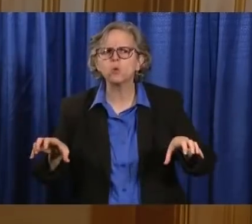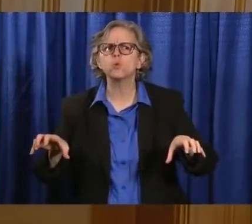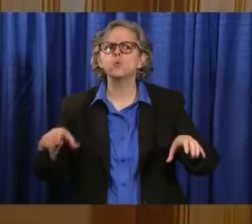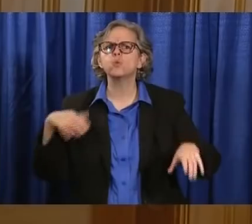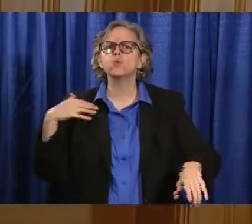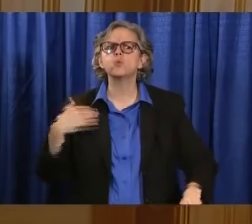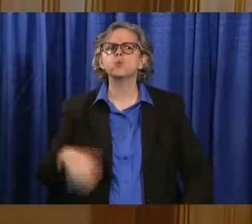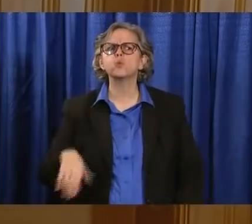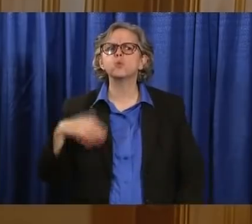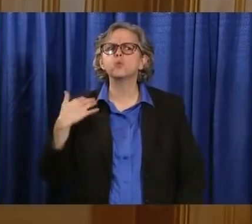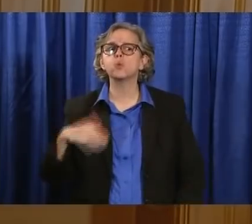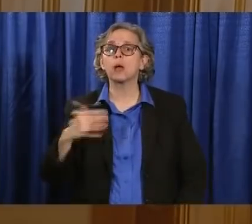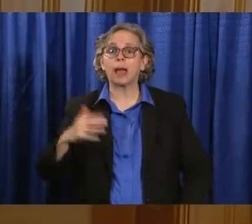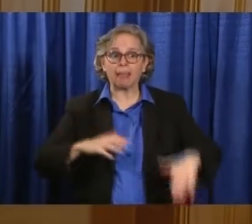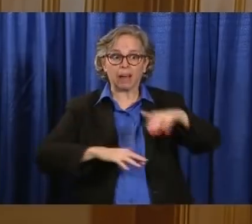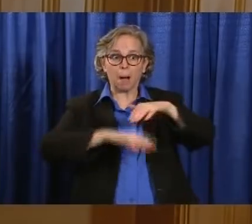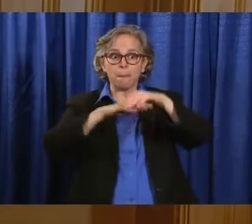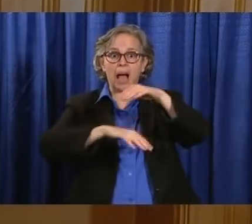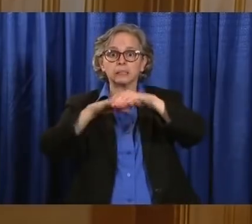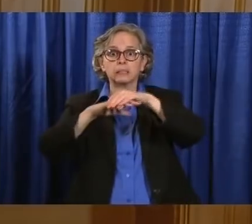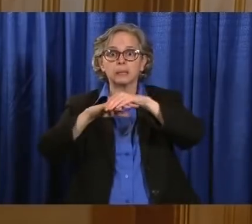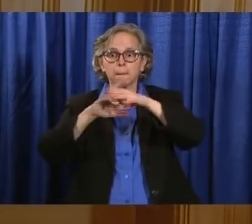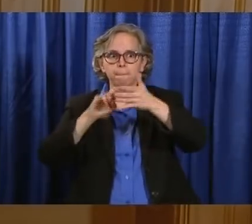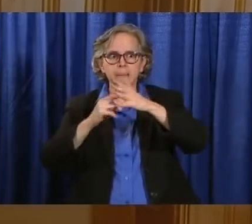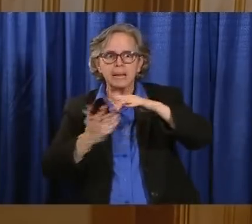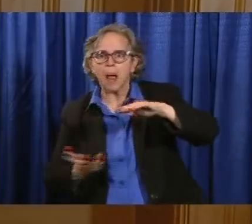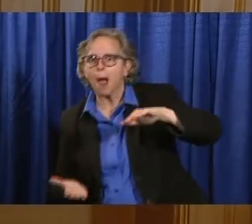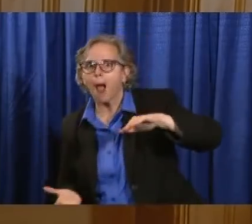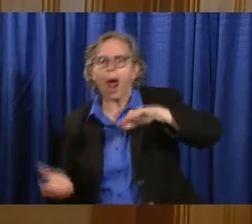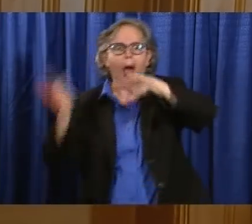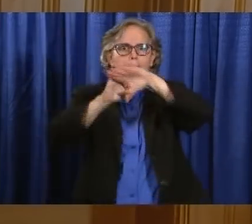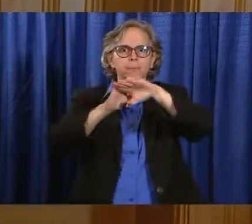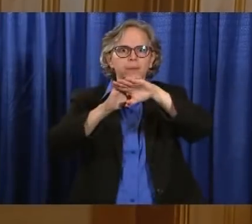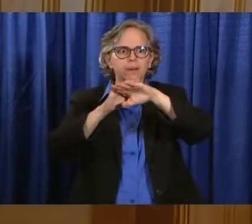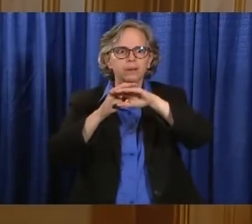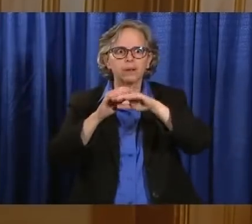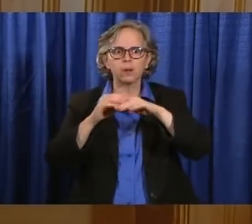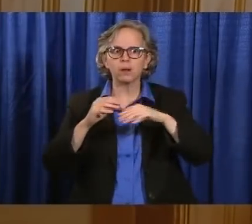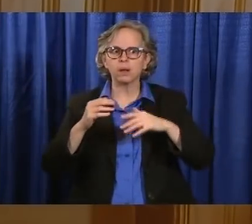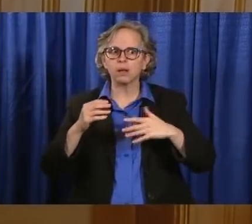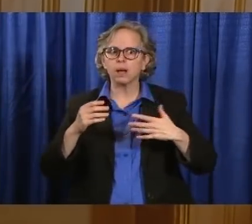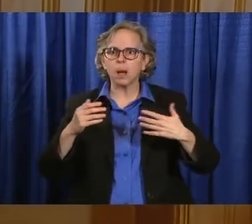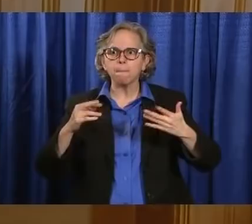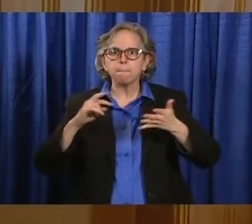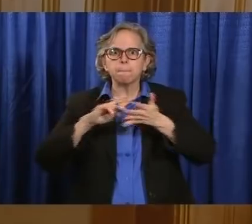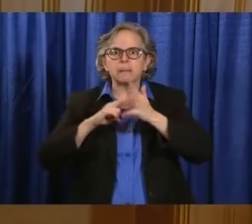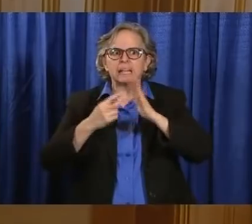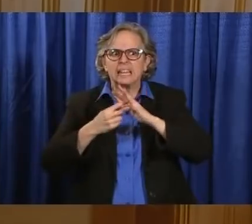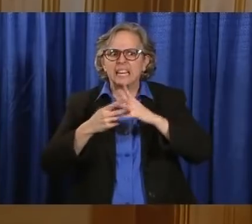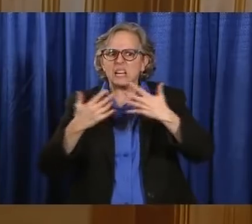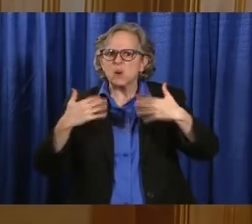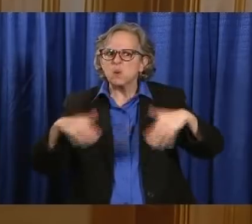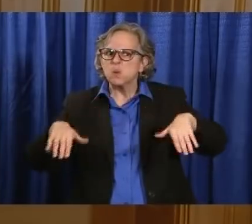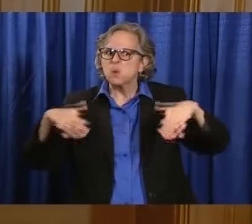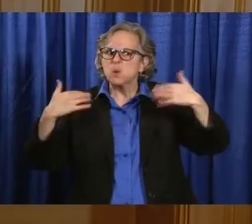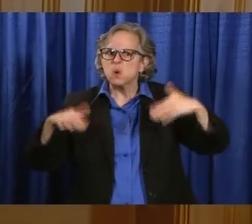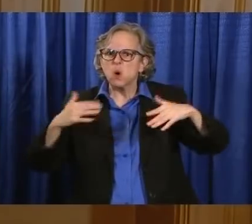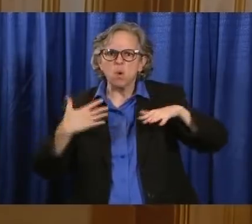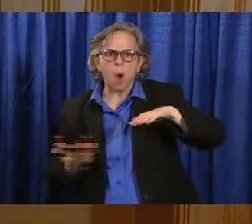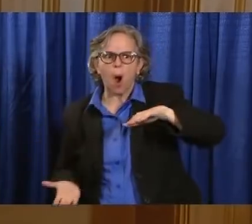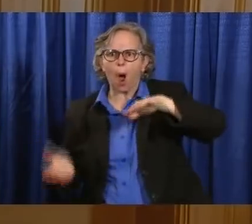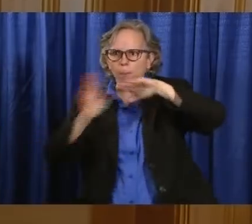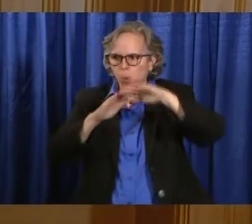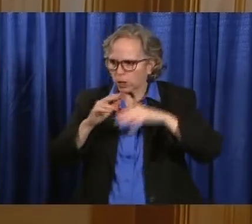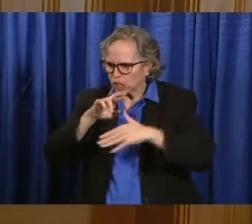out. And it's a fairly significant capacity today, and it will get bigger. But even